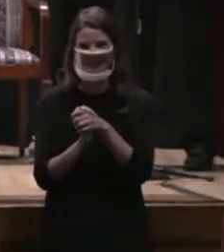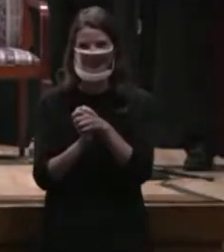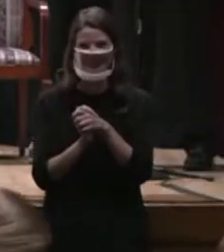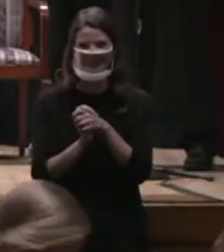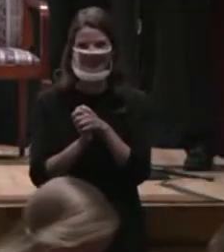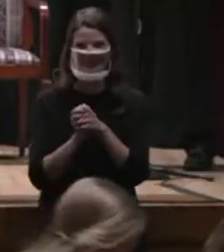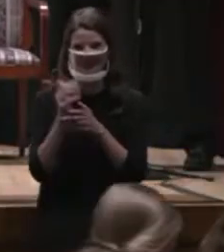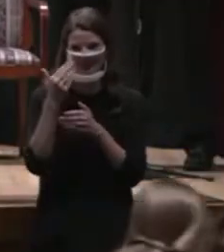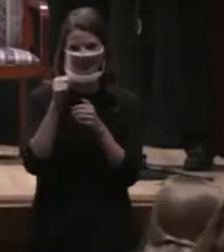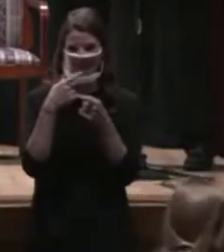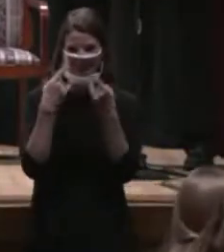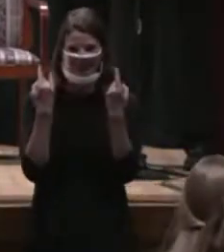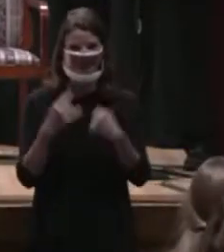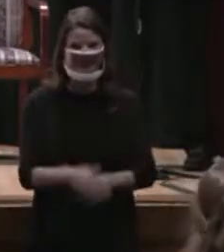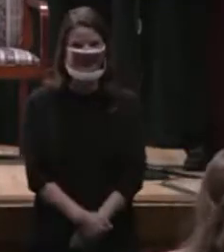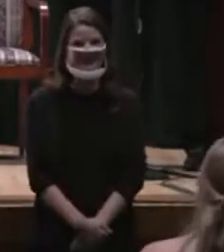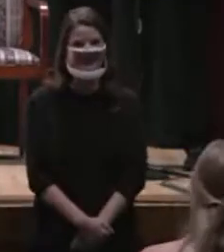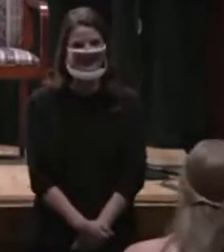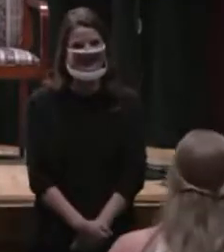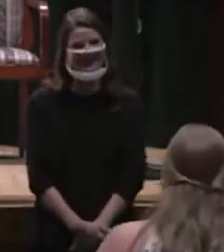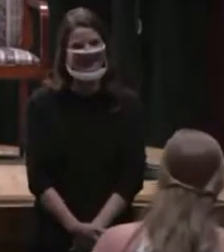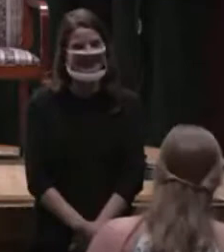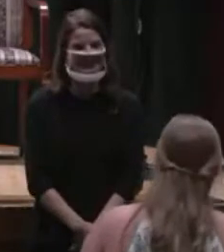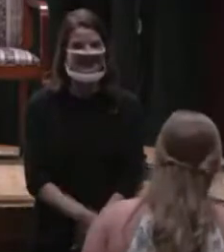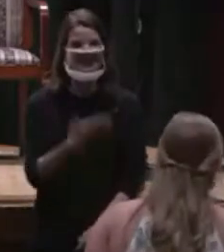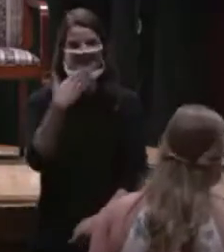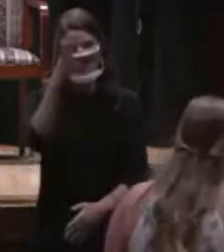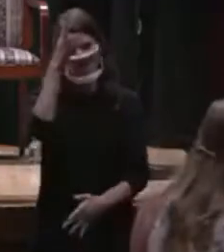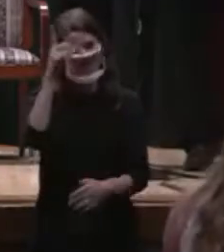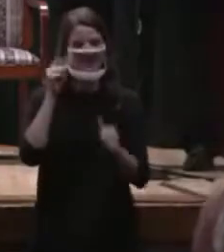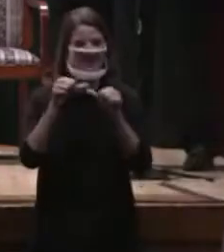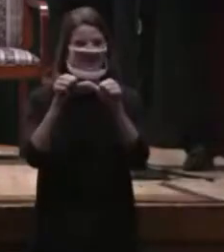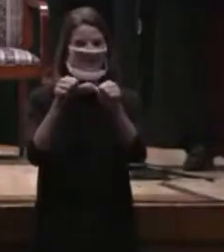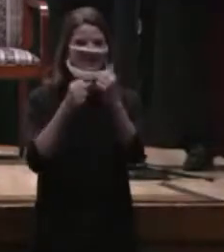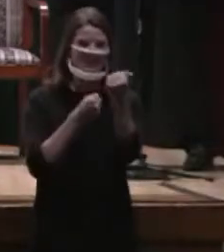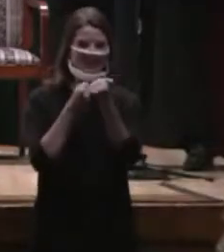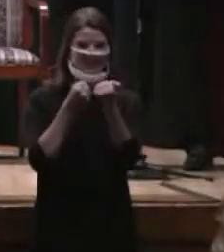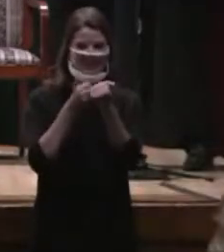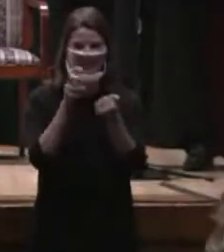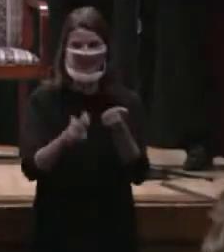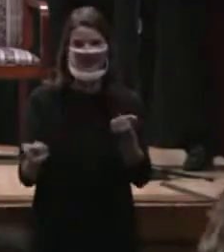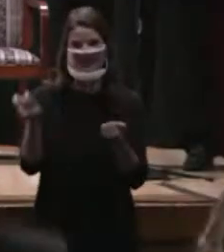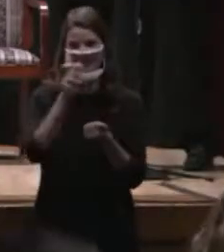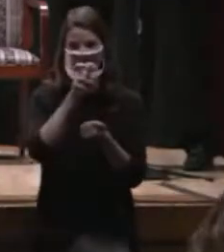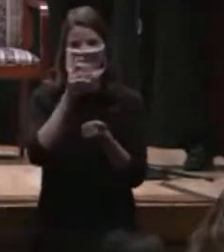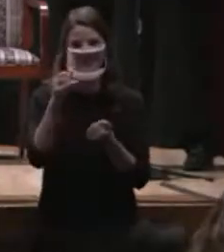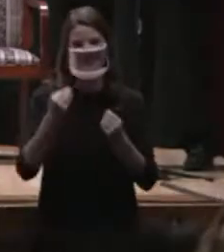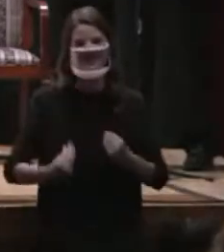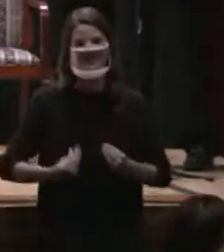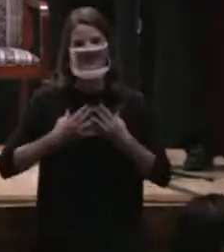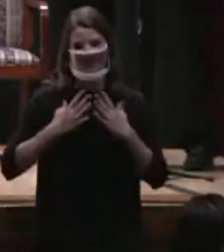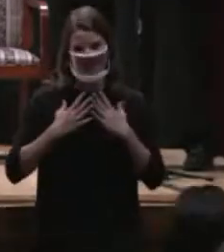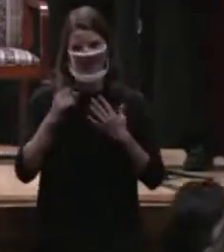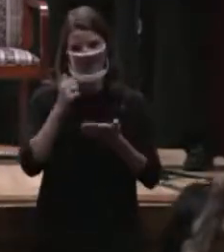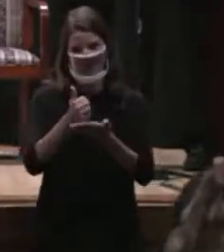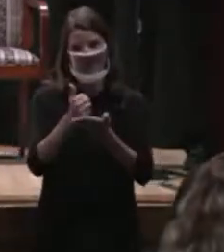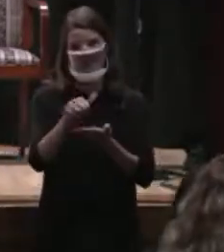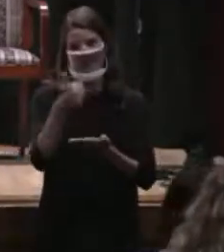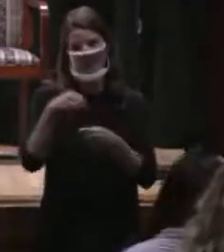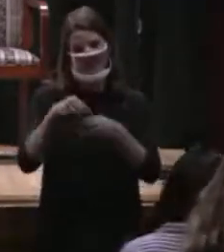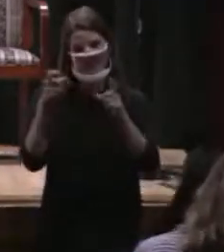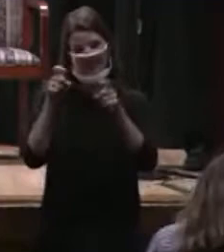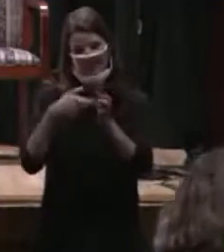Lena would like to thank her father for endlessly supporting her throughout this journey and for being her inspiration to help others in